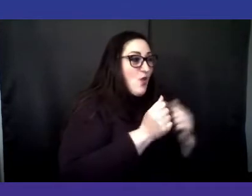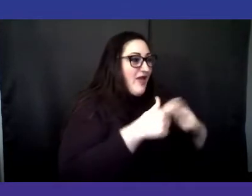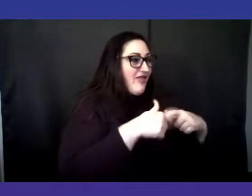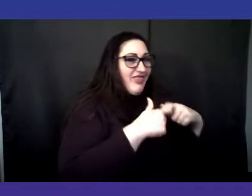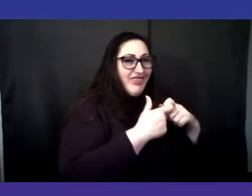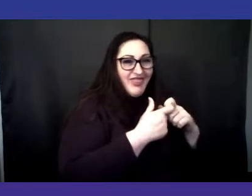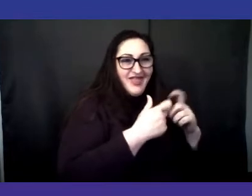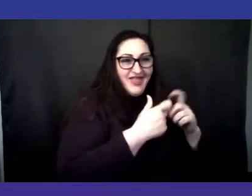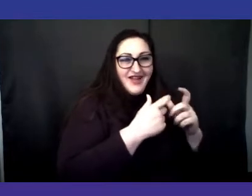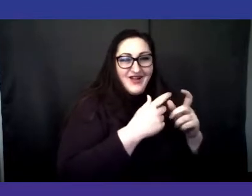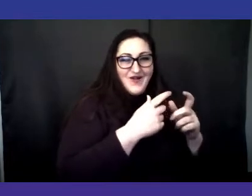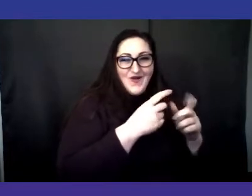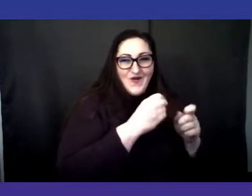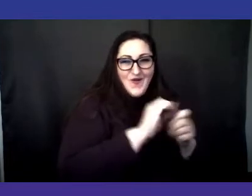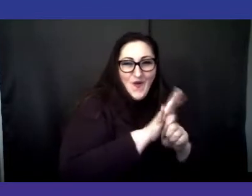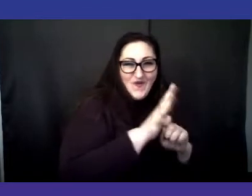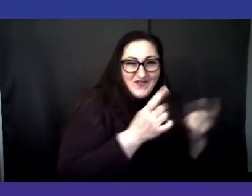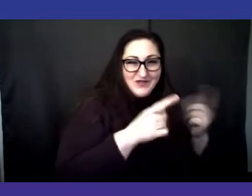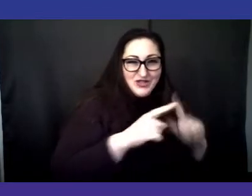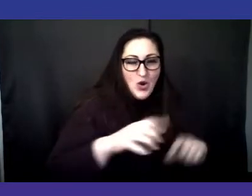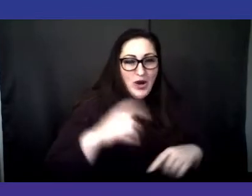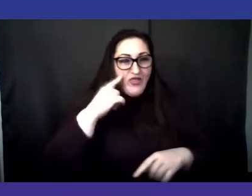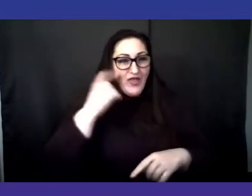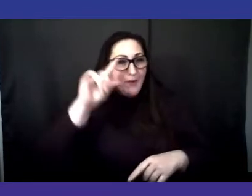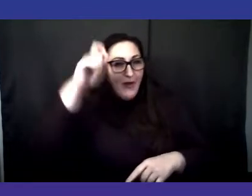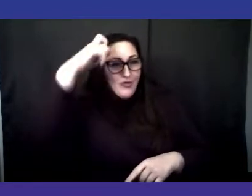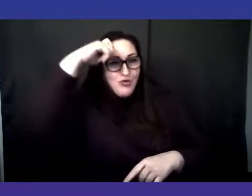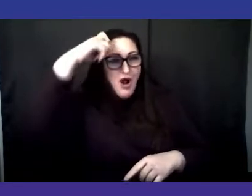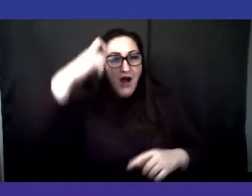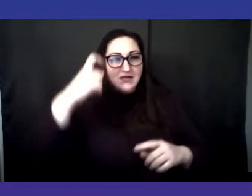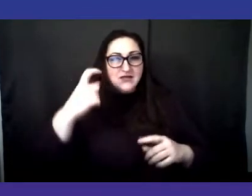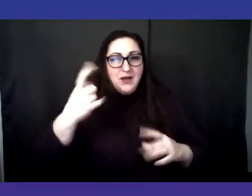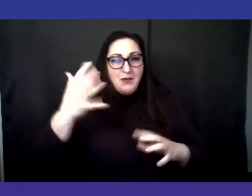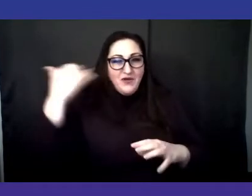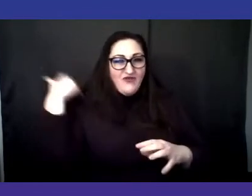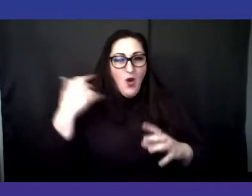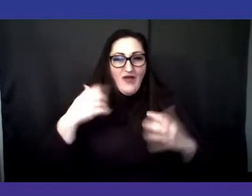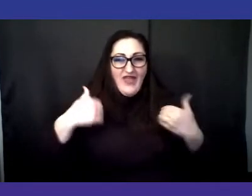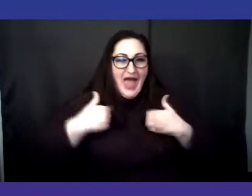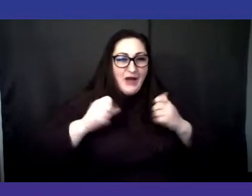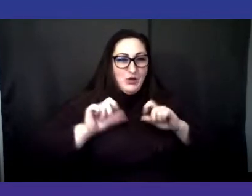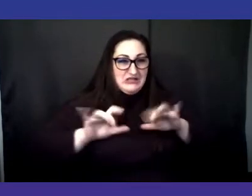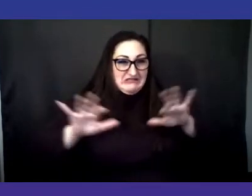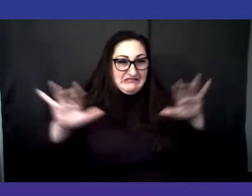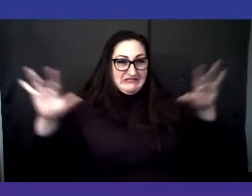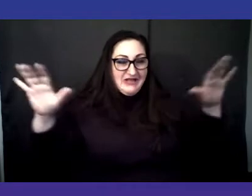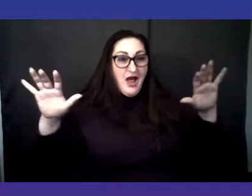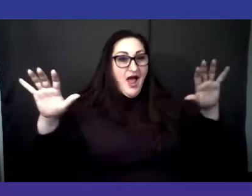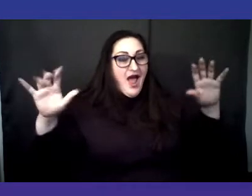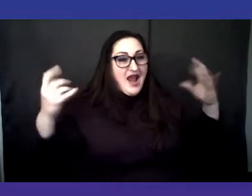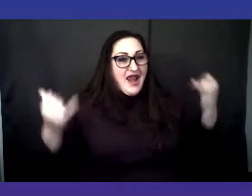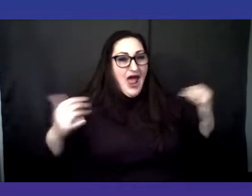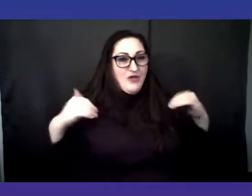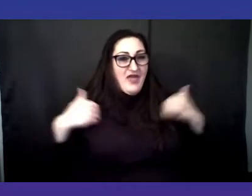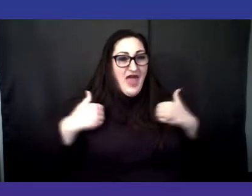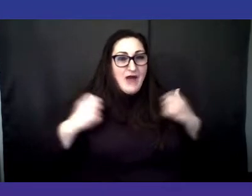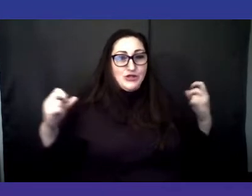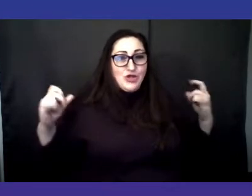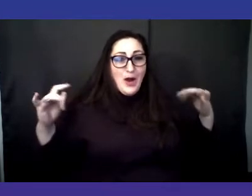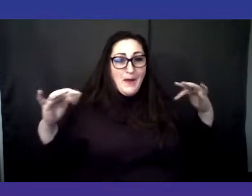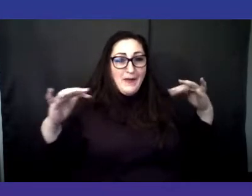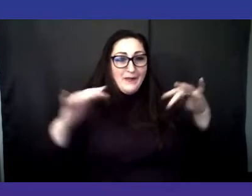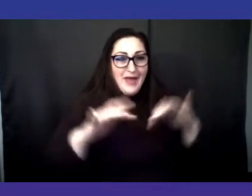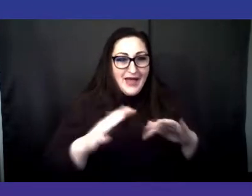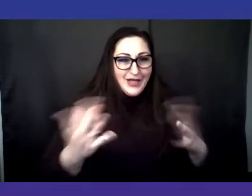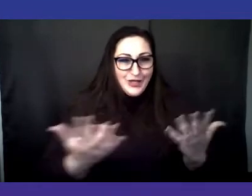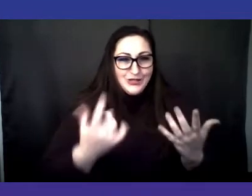could be vibrant, beautiful environmental futures, and if the other beings from the other parts of the multiverse to choose to announce